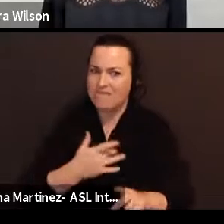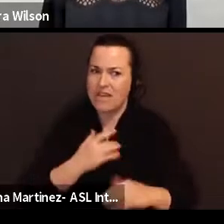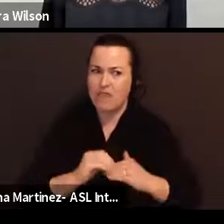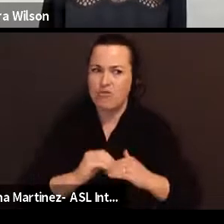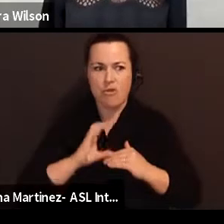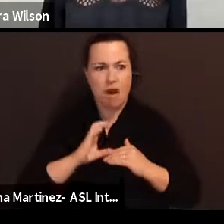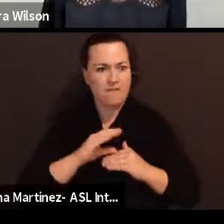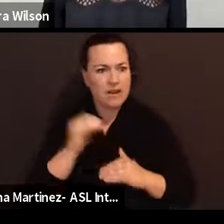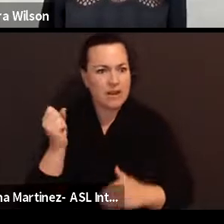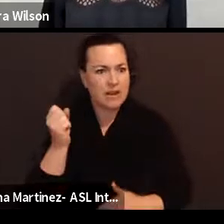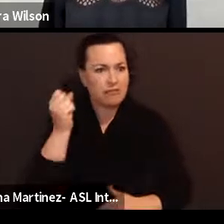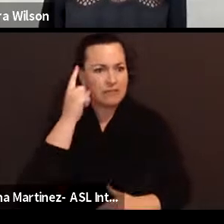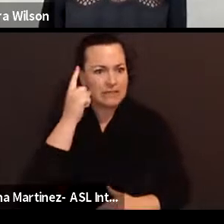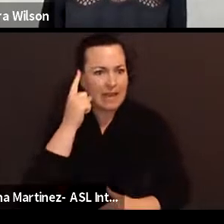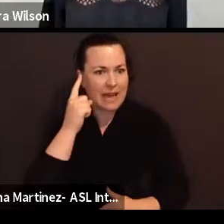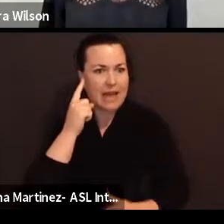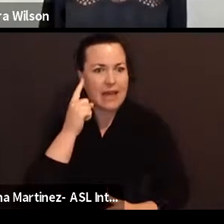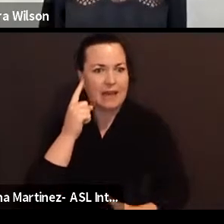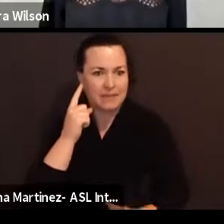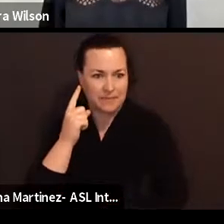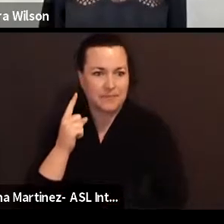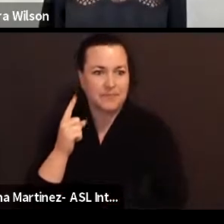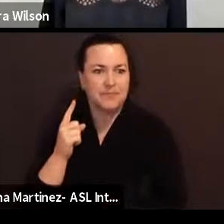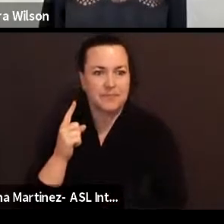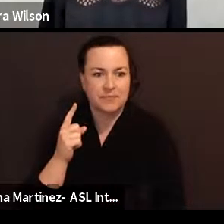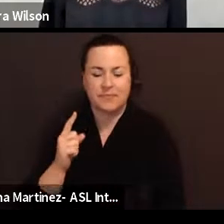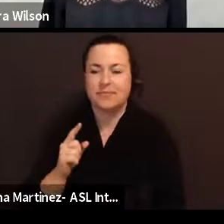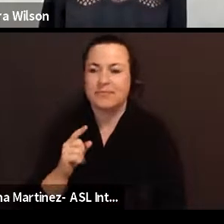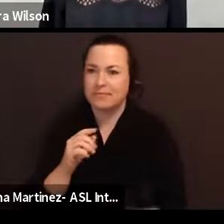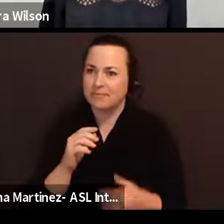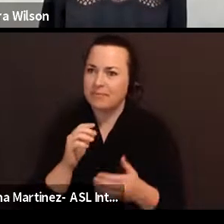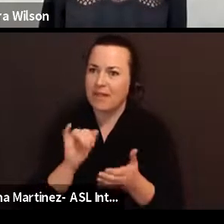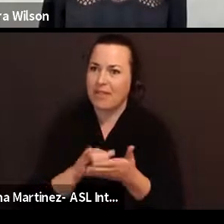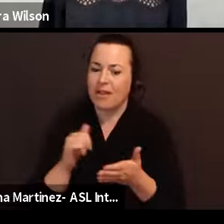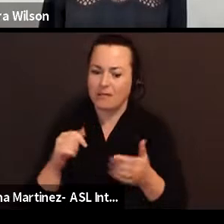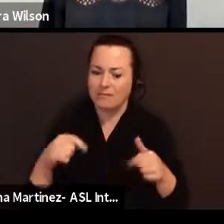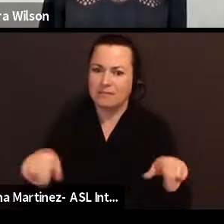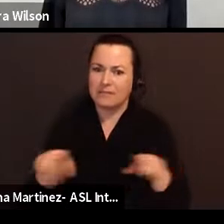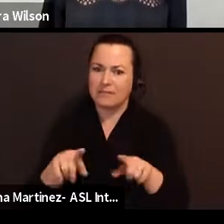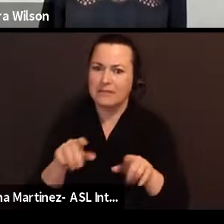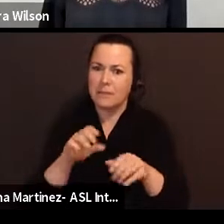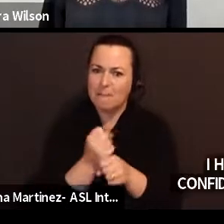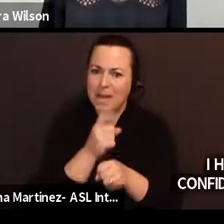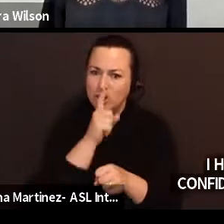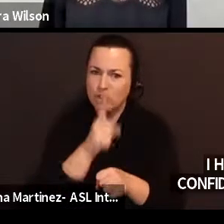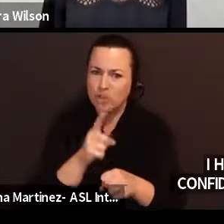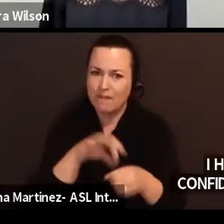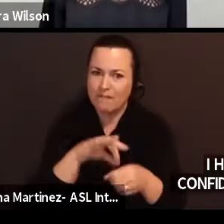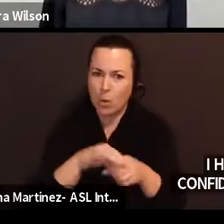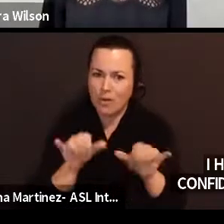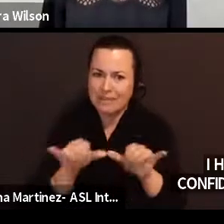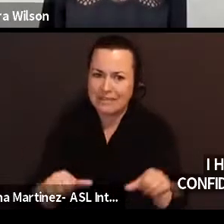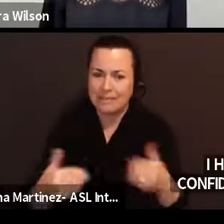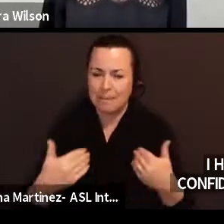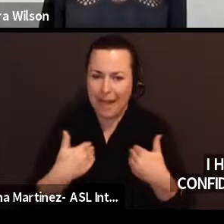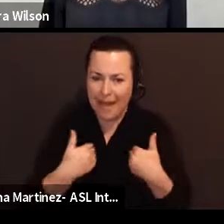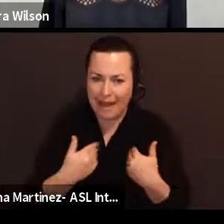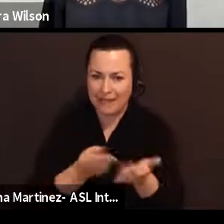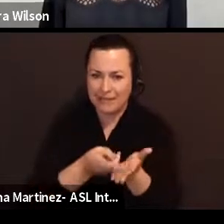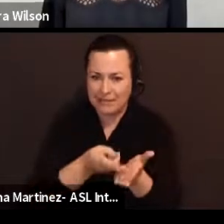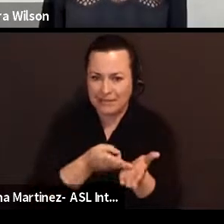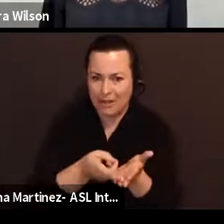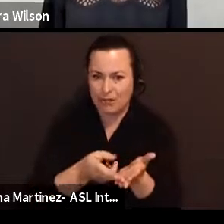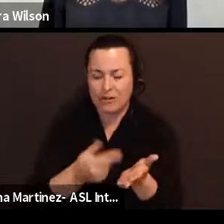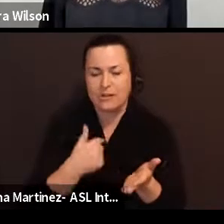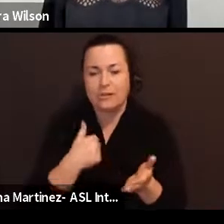this election system that we have in here has integrity. And I went to the polls on Monday as a poll watcher, even